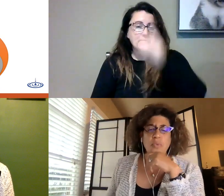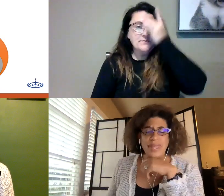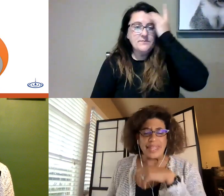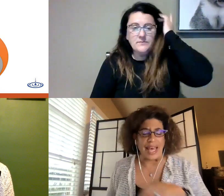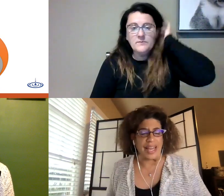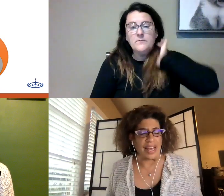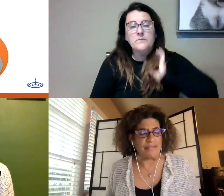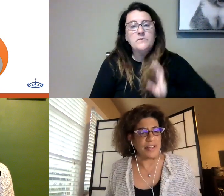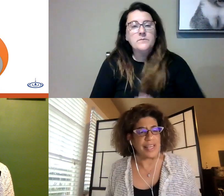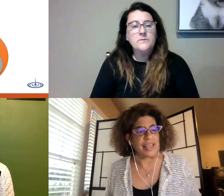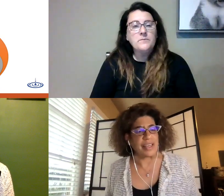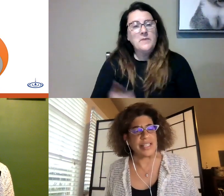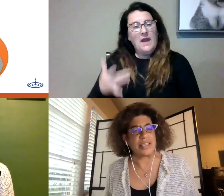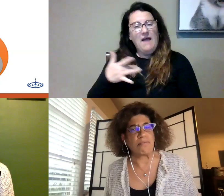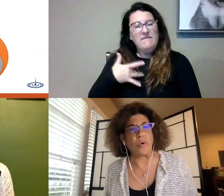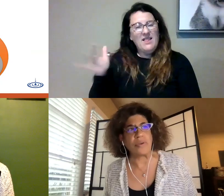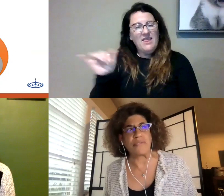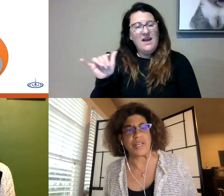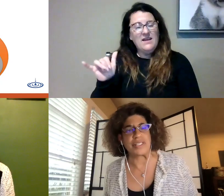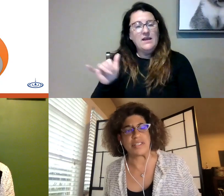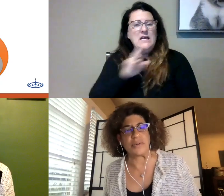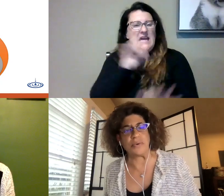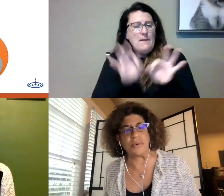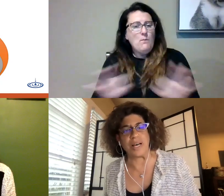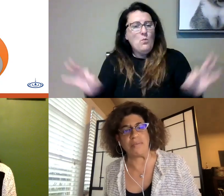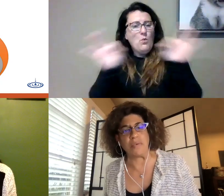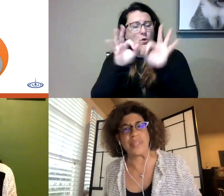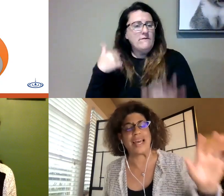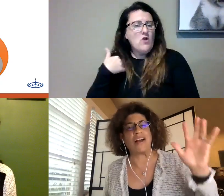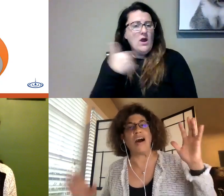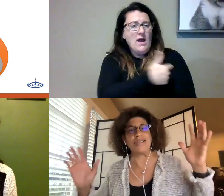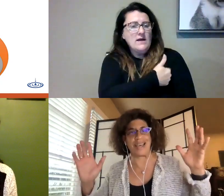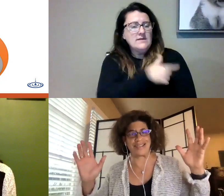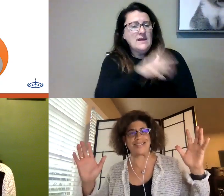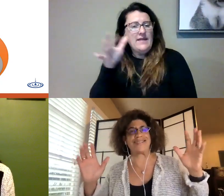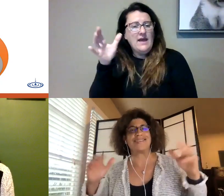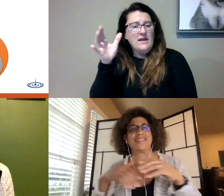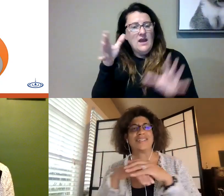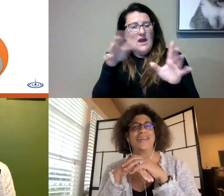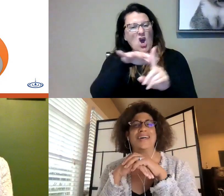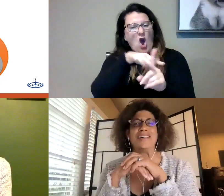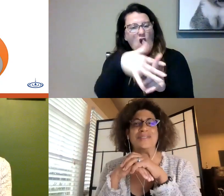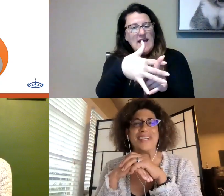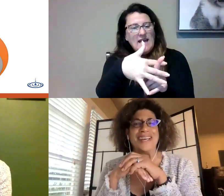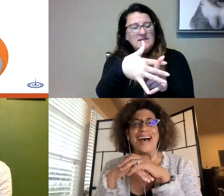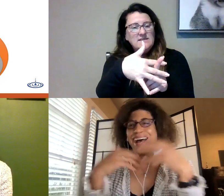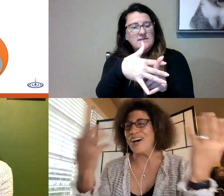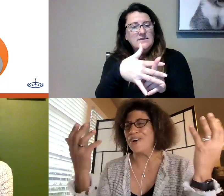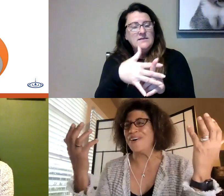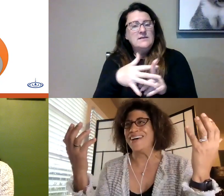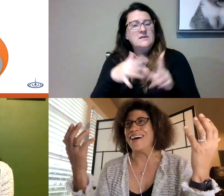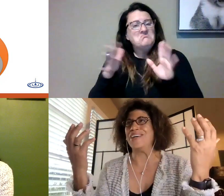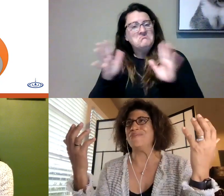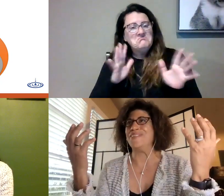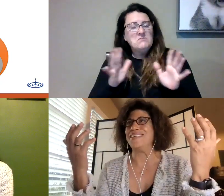So with that, I feel like it's important for us to, with that context of